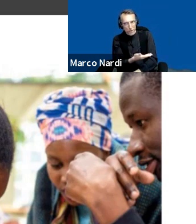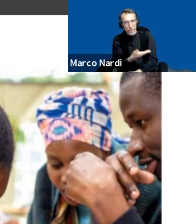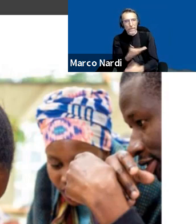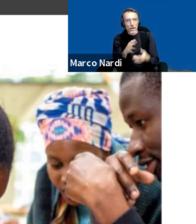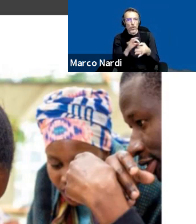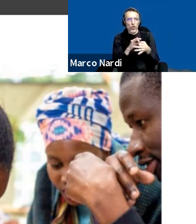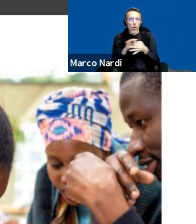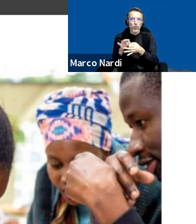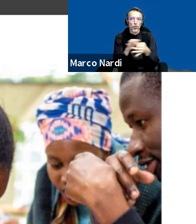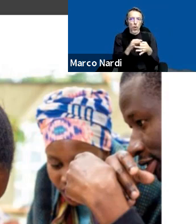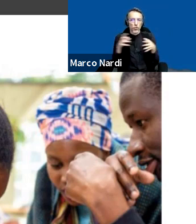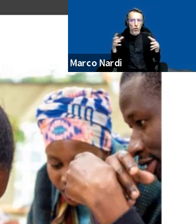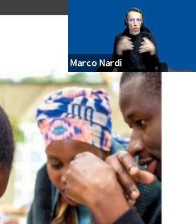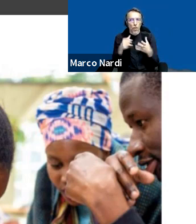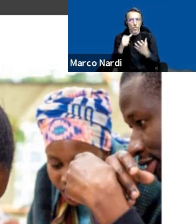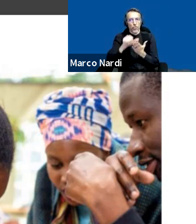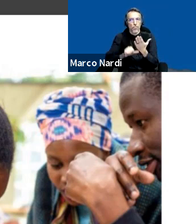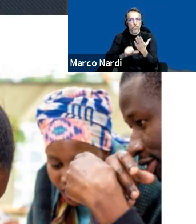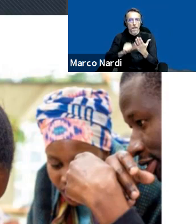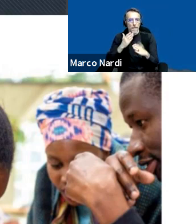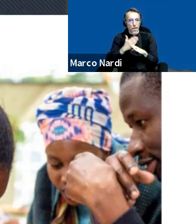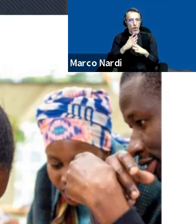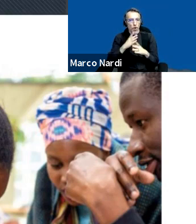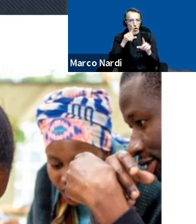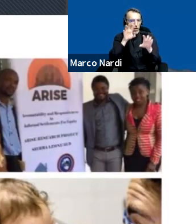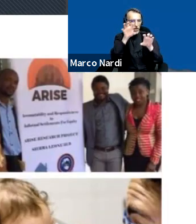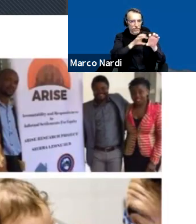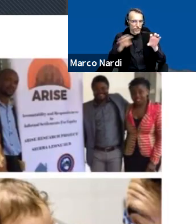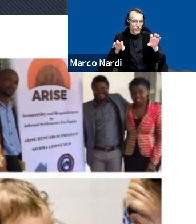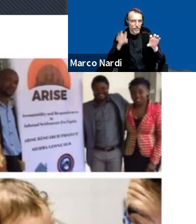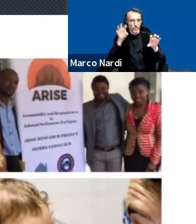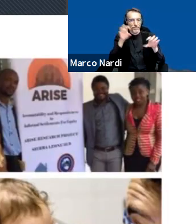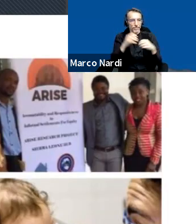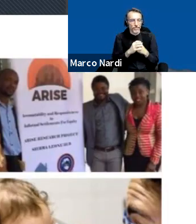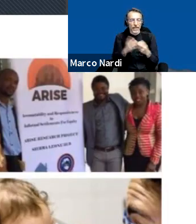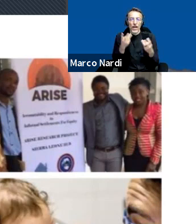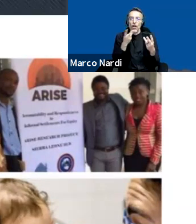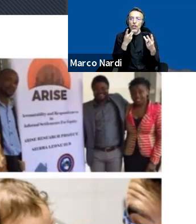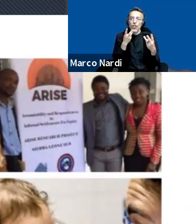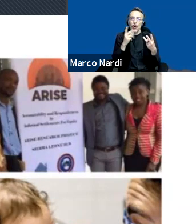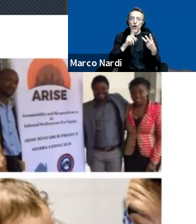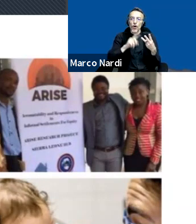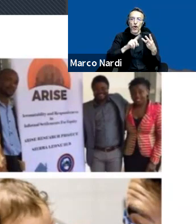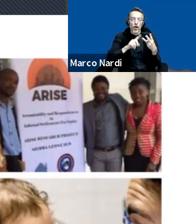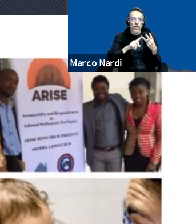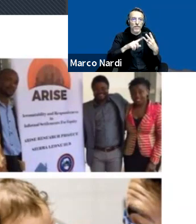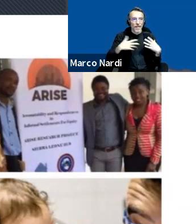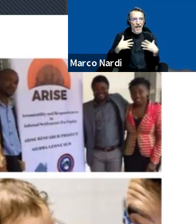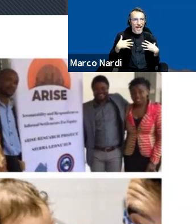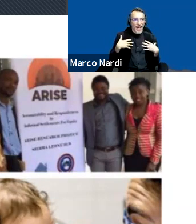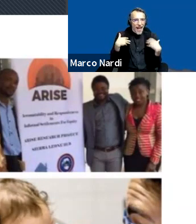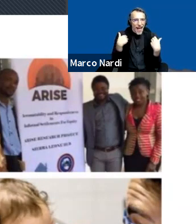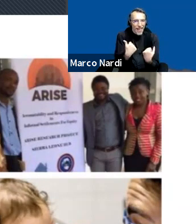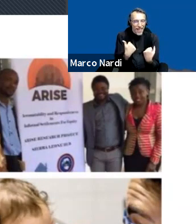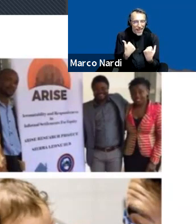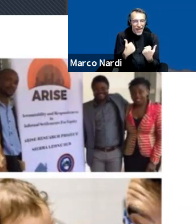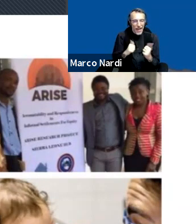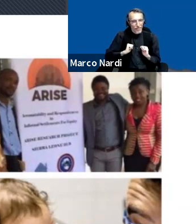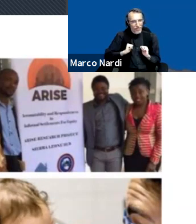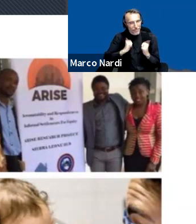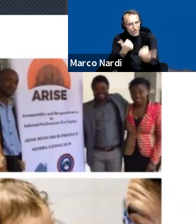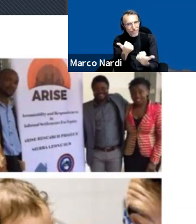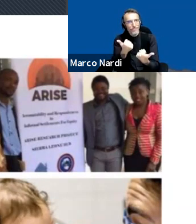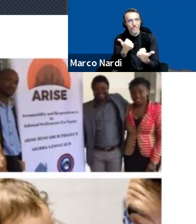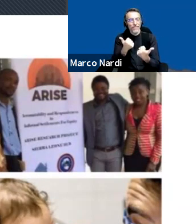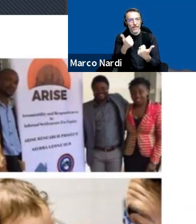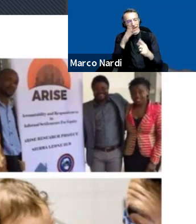programmes that are working here. Our third is around fostering healthy and fulfilling lives, recognising health